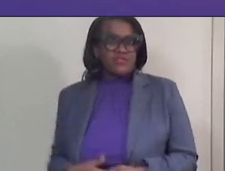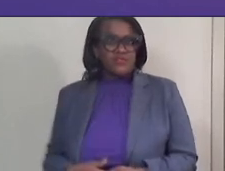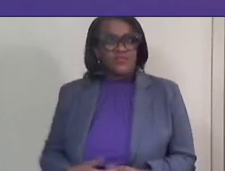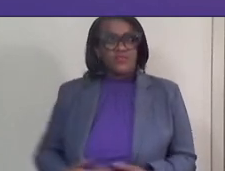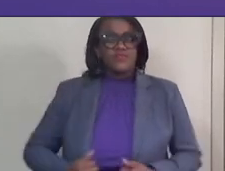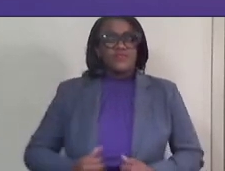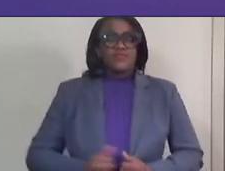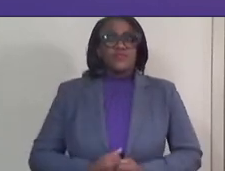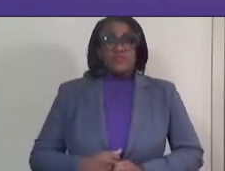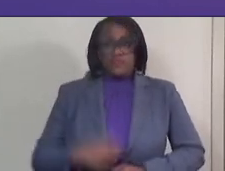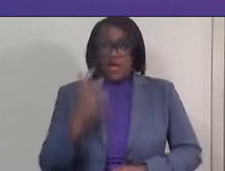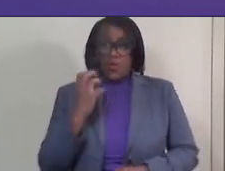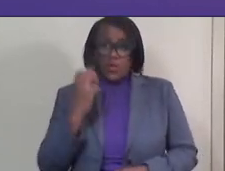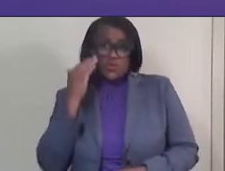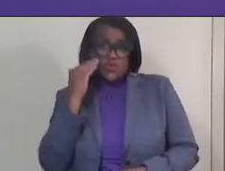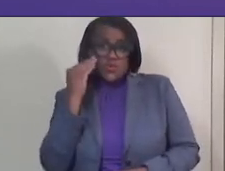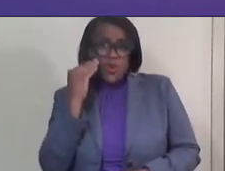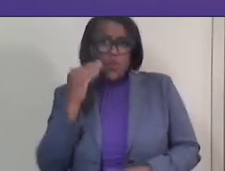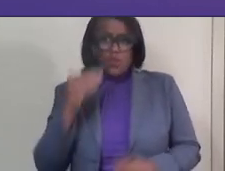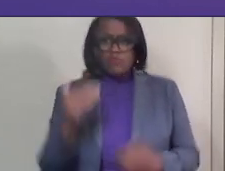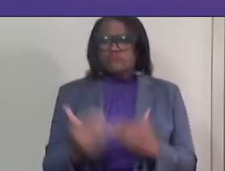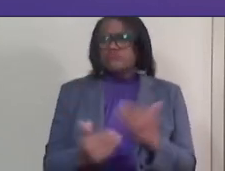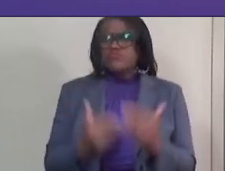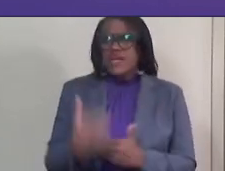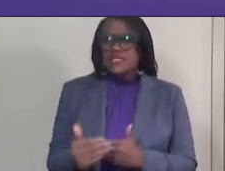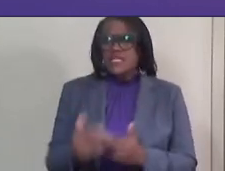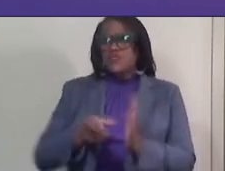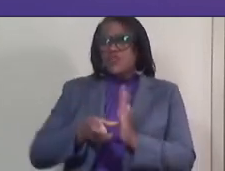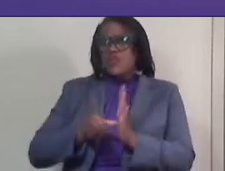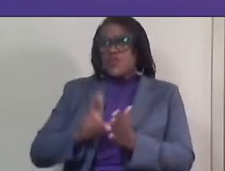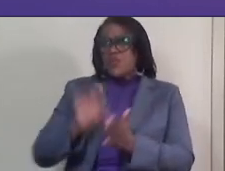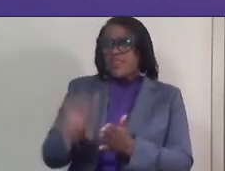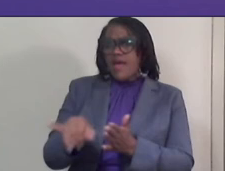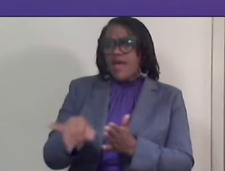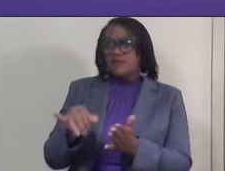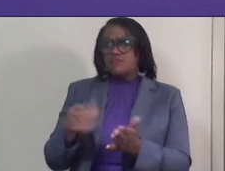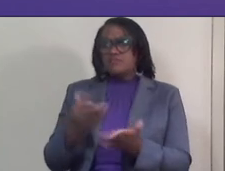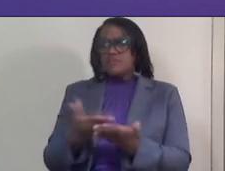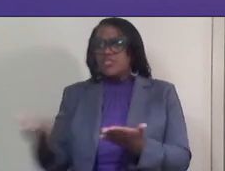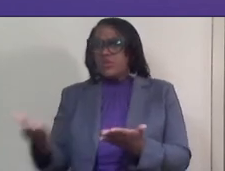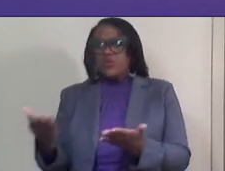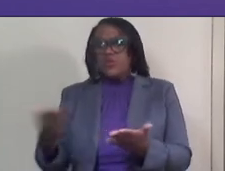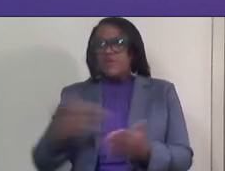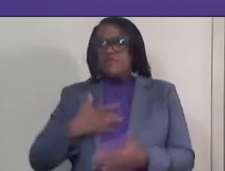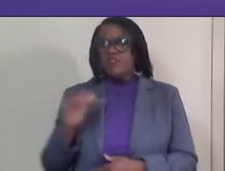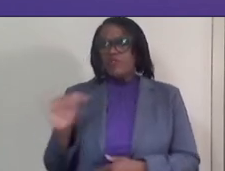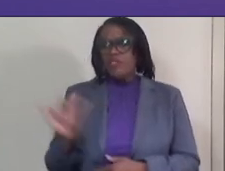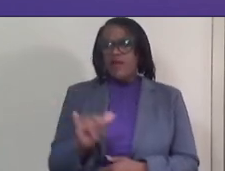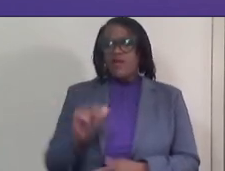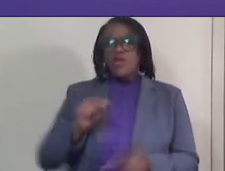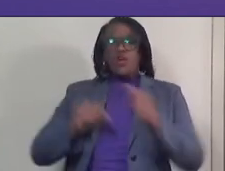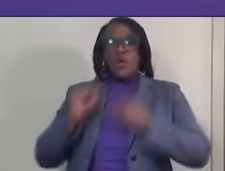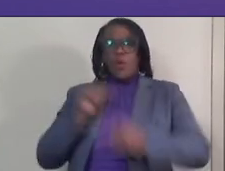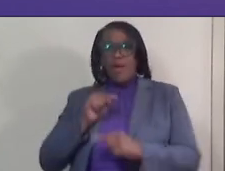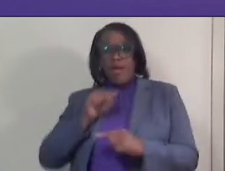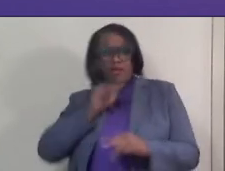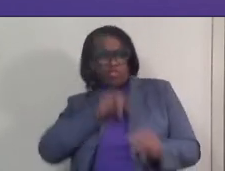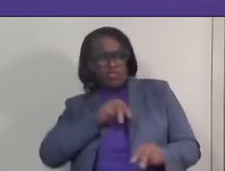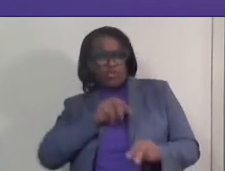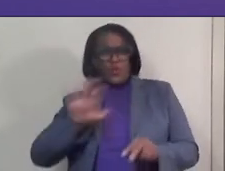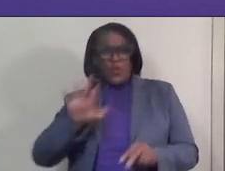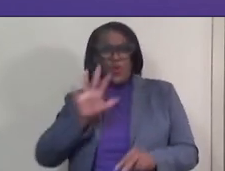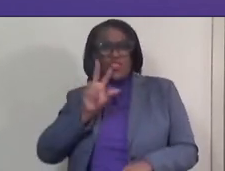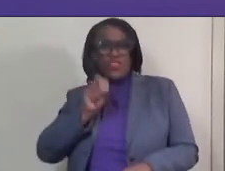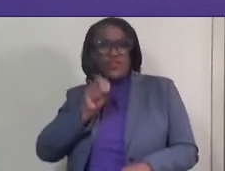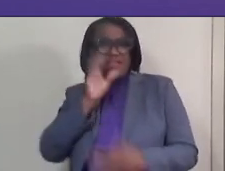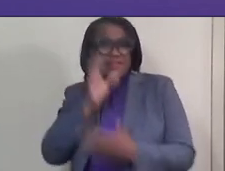know about what the process of reviewing that material was like for you, going back and looking at your 30